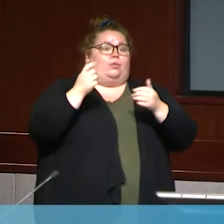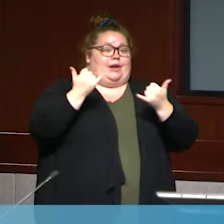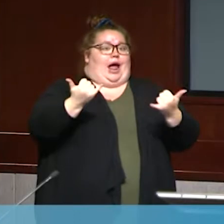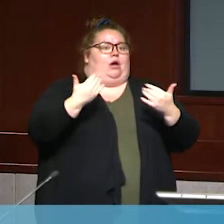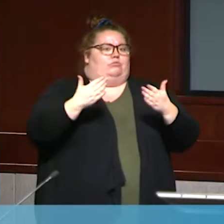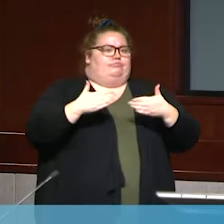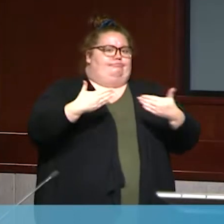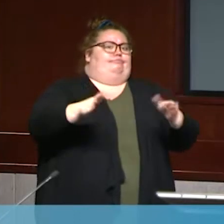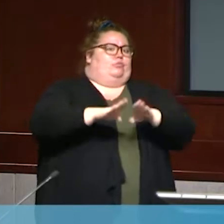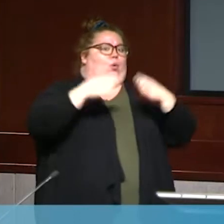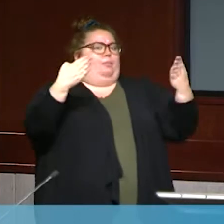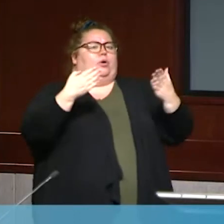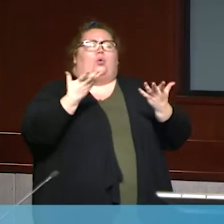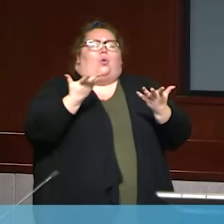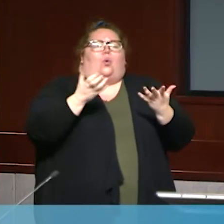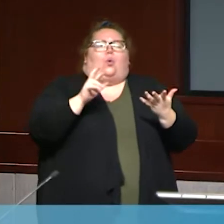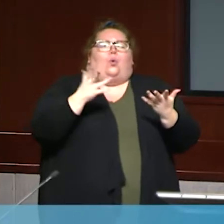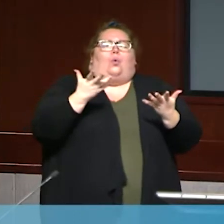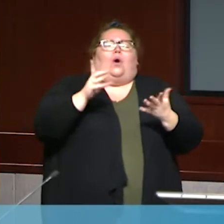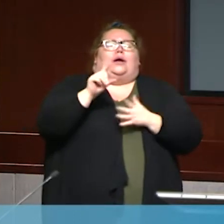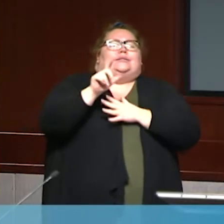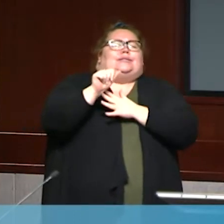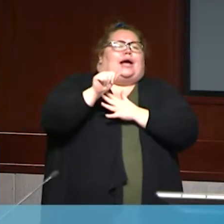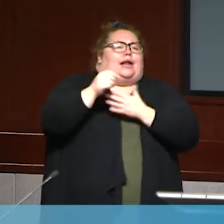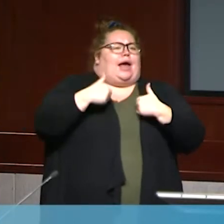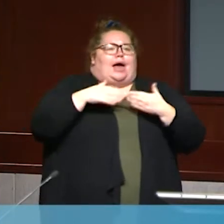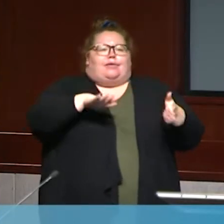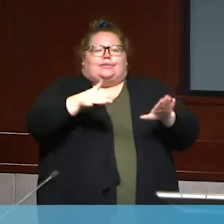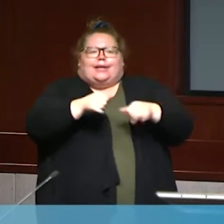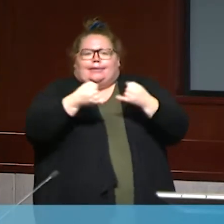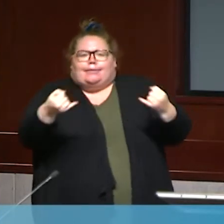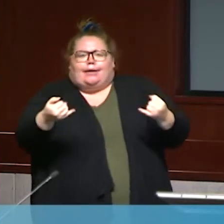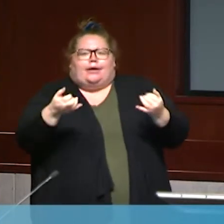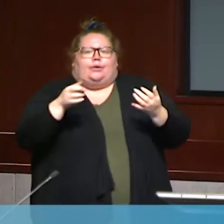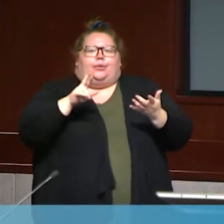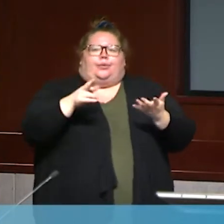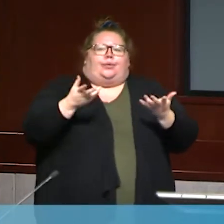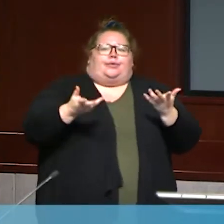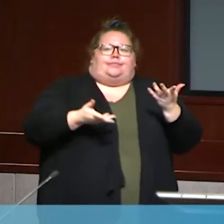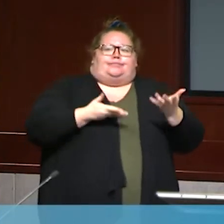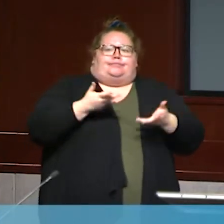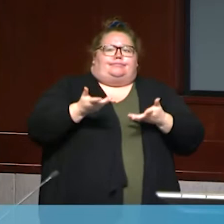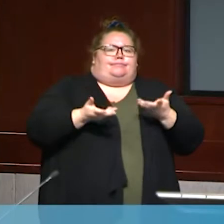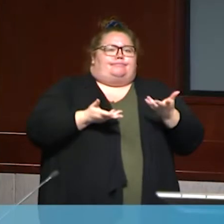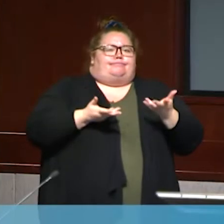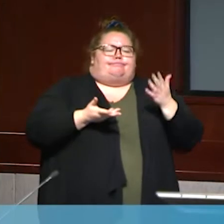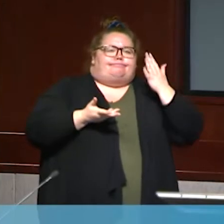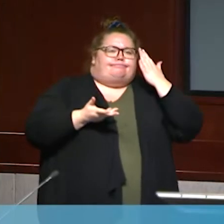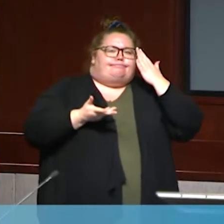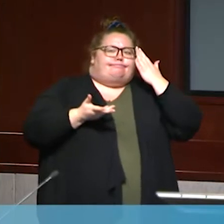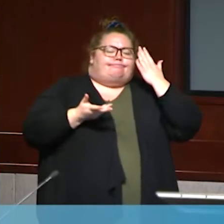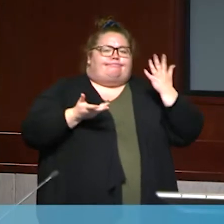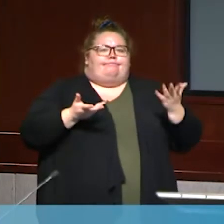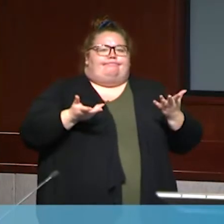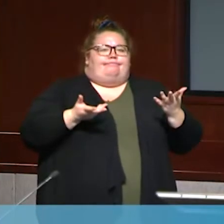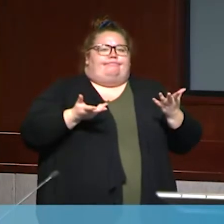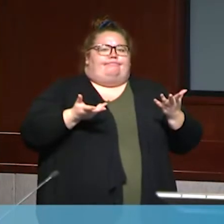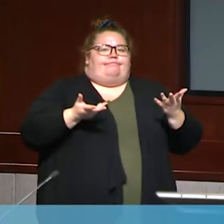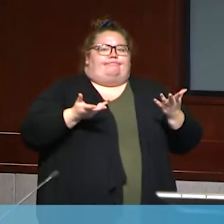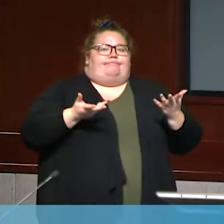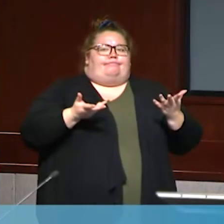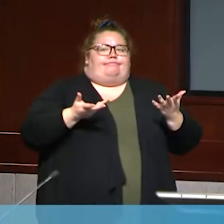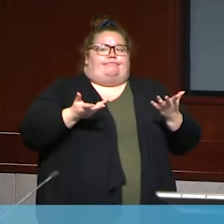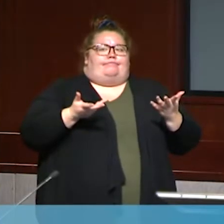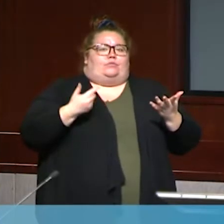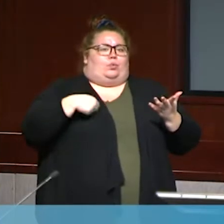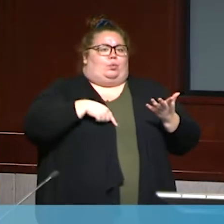a certain, do we have a deadline or where we need to go back to meeting